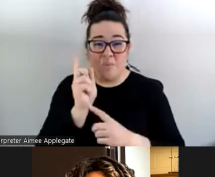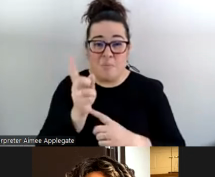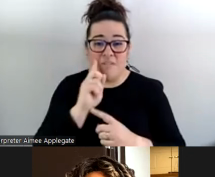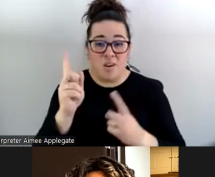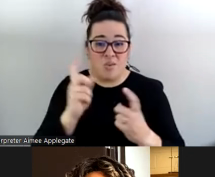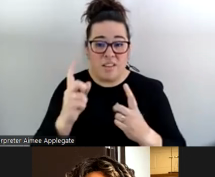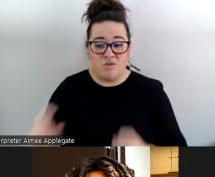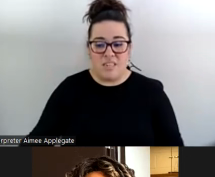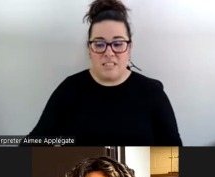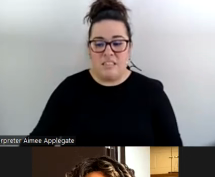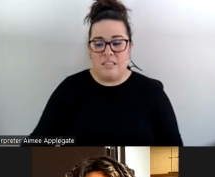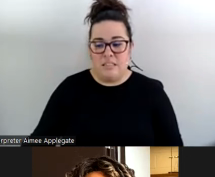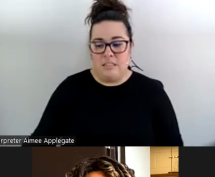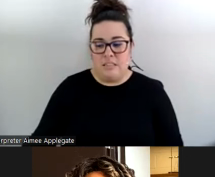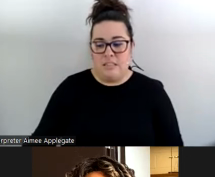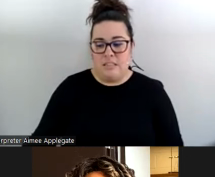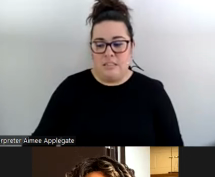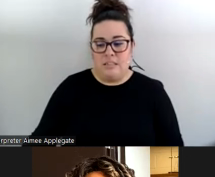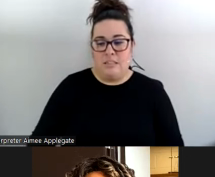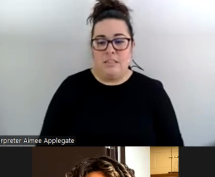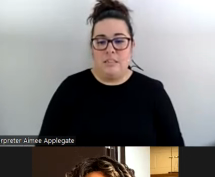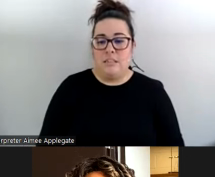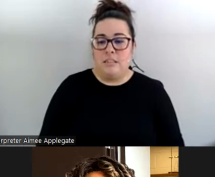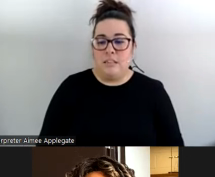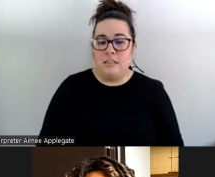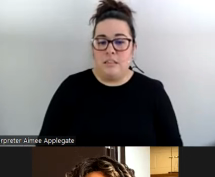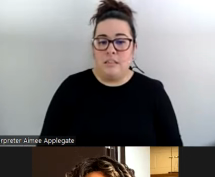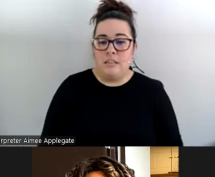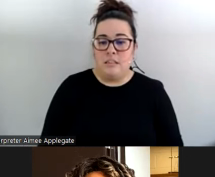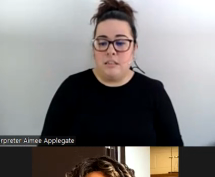questions in chat and Dr. Idris can pick them up there.